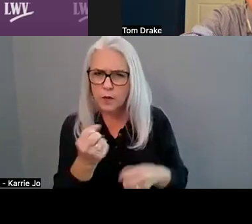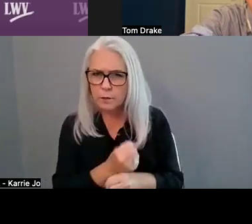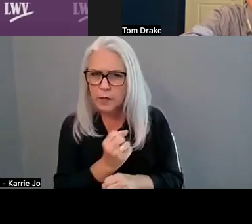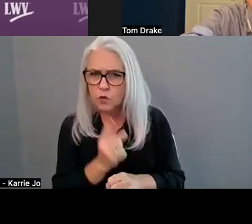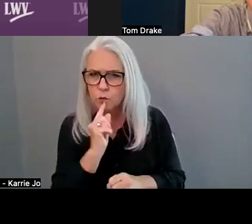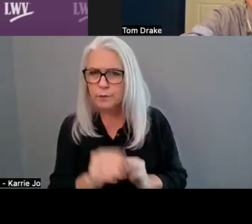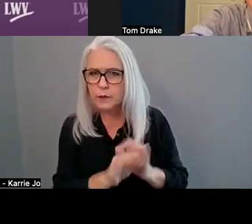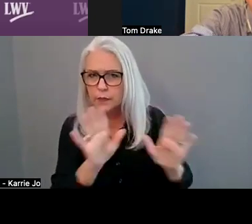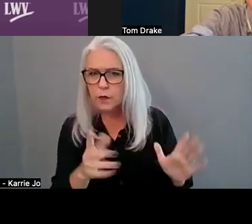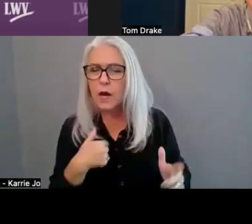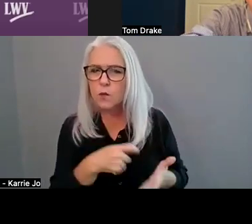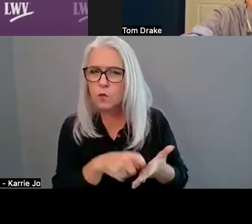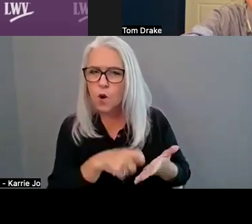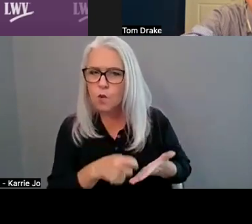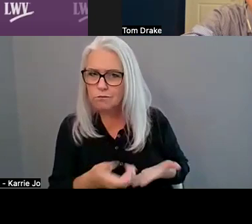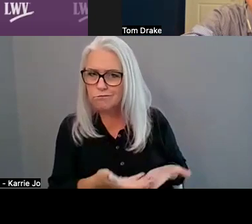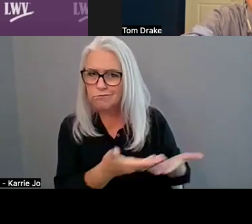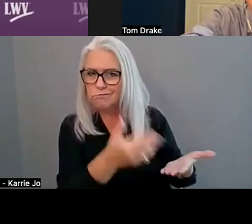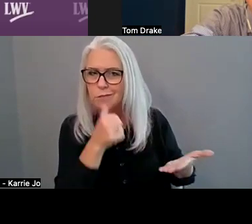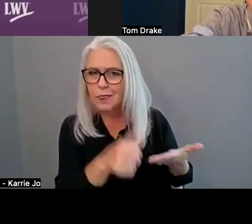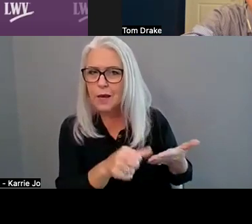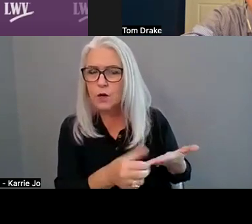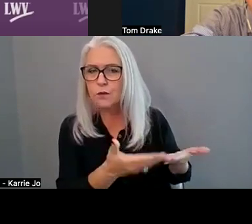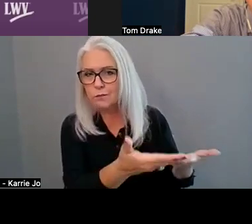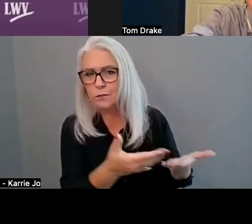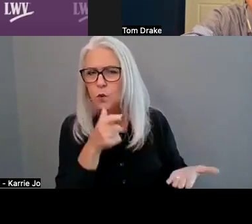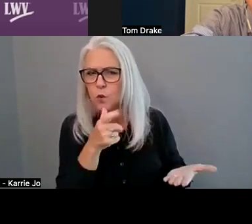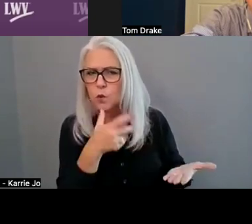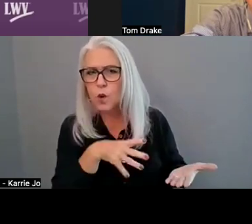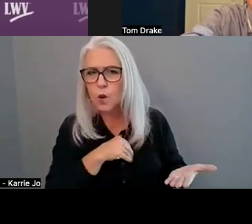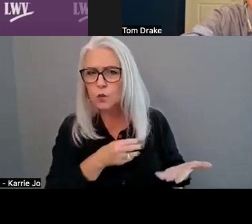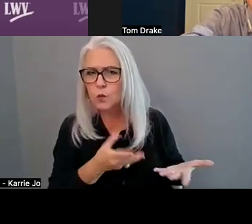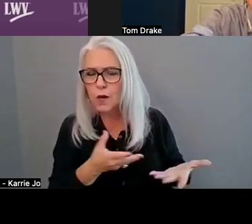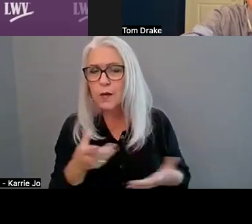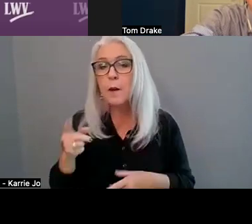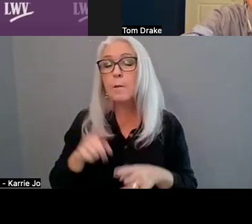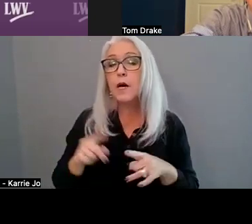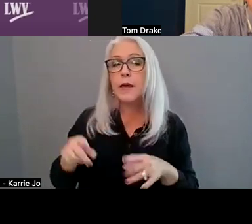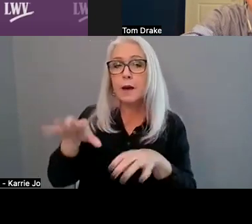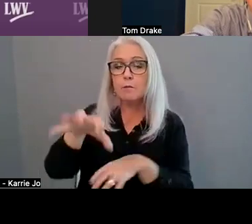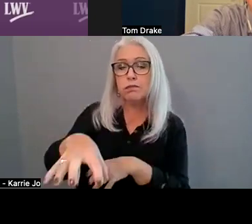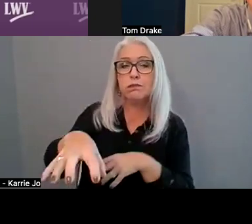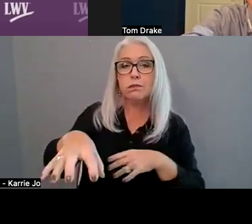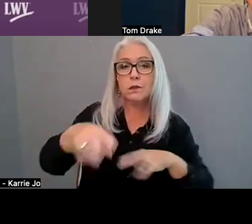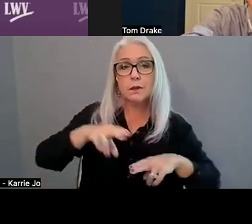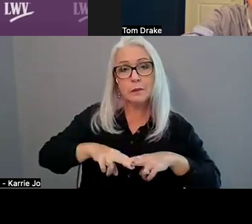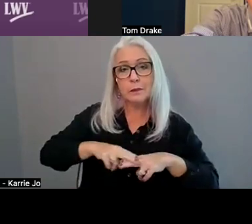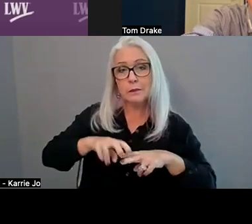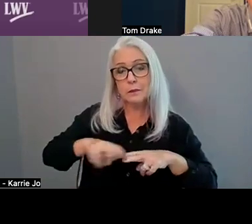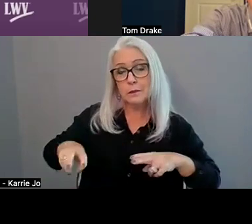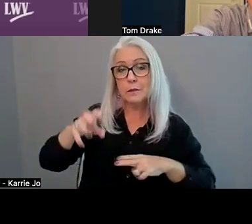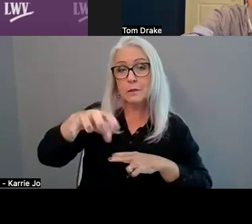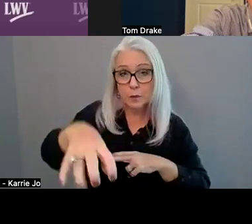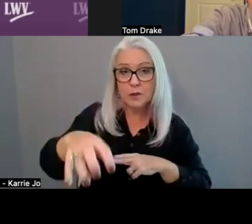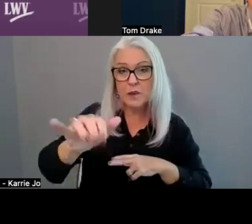about this to the village and explain who owns what, but the main parcel across from the train station is the one that's owned by BP Arco. It's the one